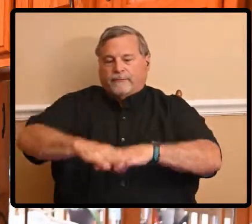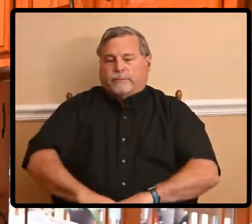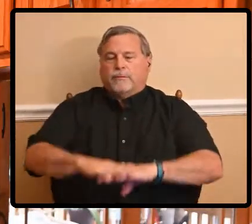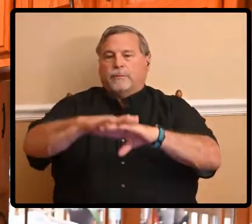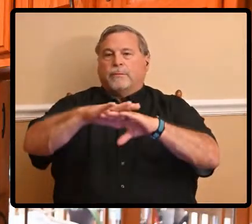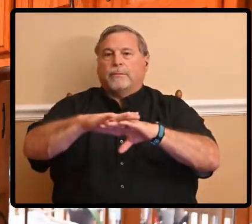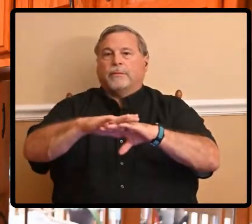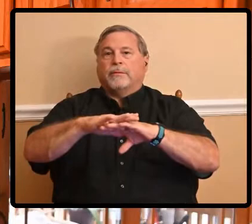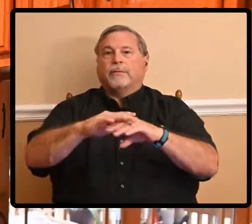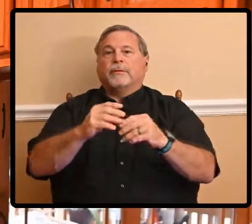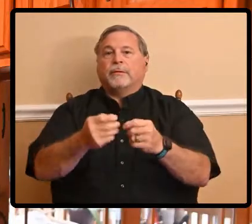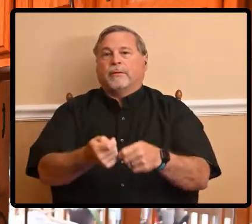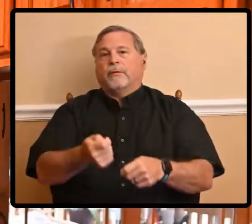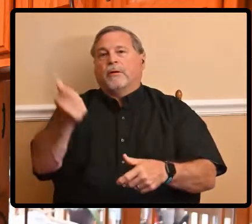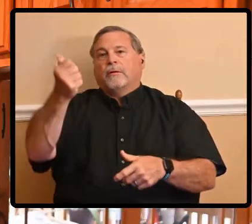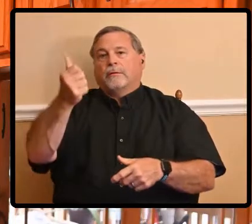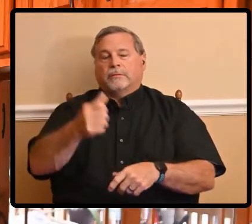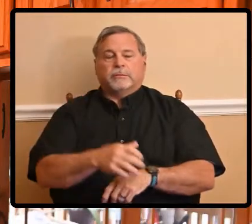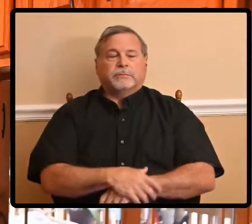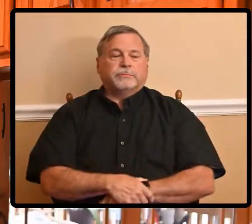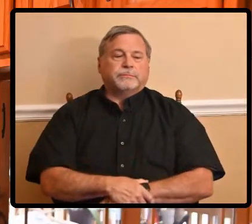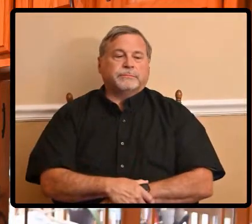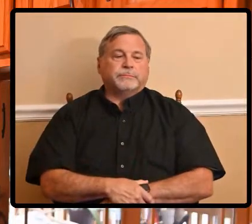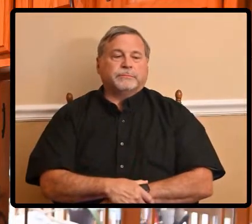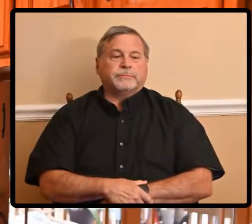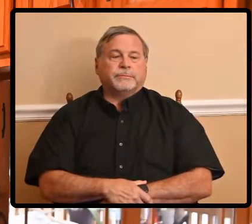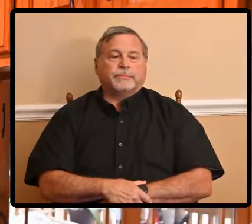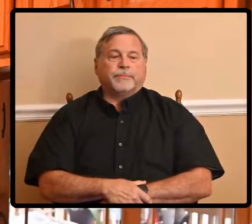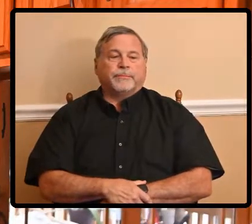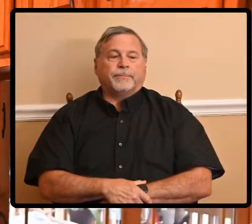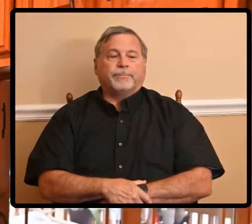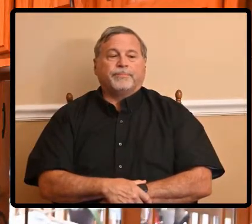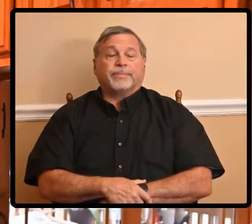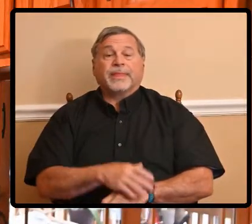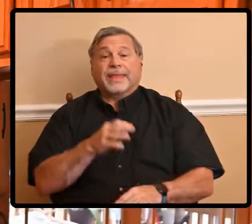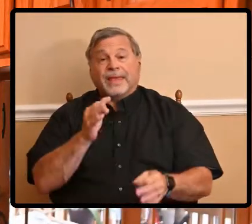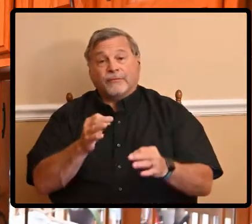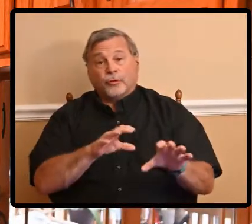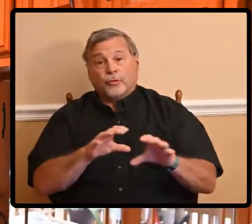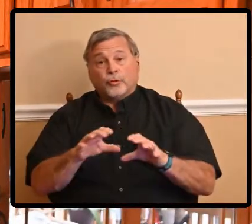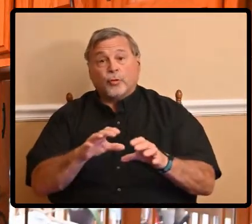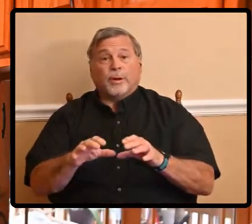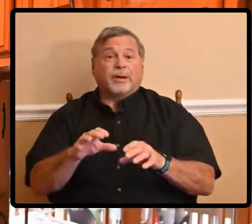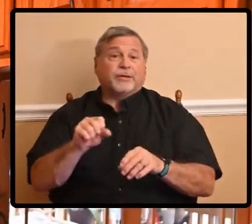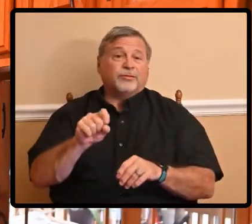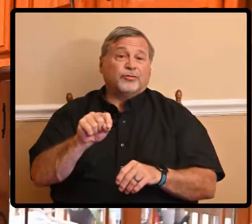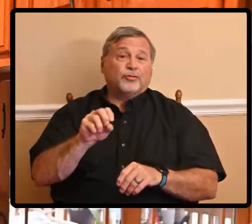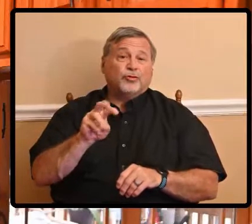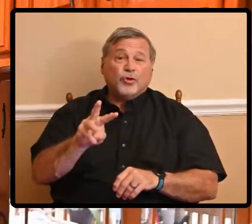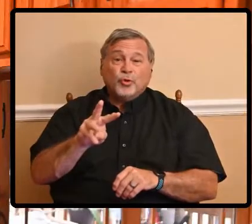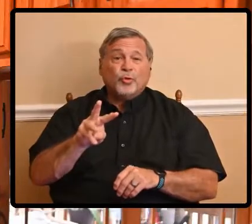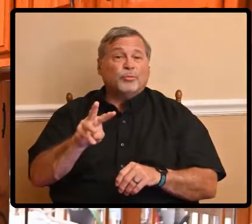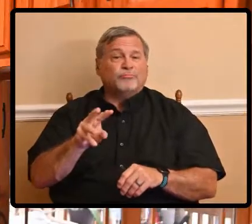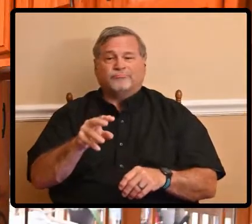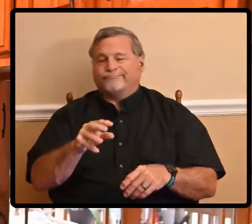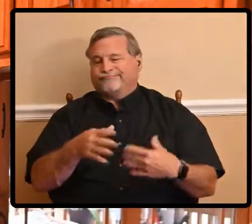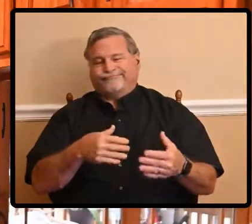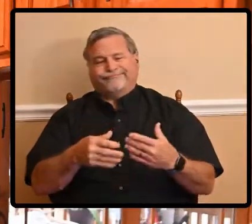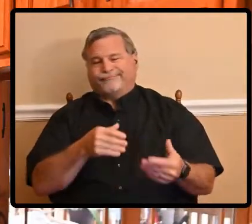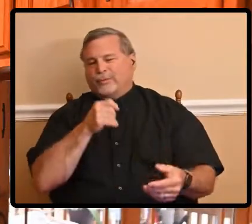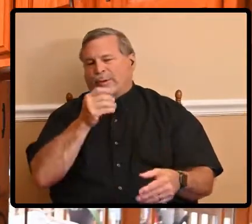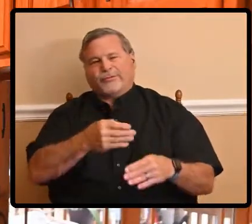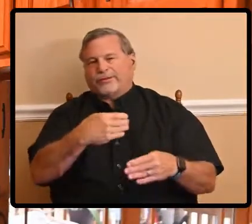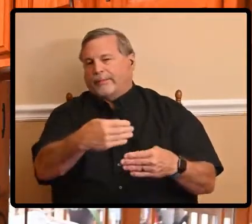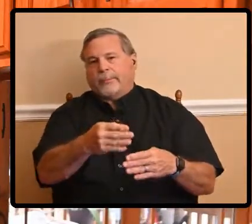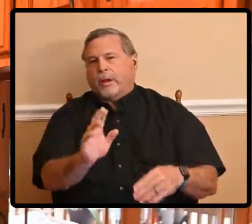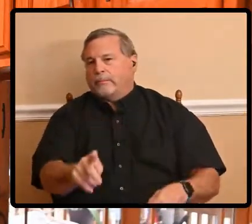once, and the whole shell comes off, peels off just like that. Now if you're going to do a soup or stew, you can just throw that in. You don't even have to